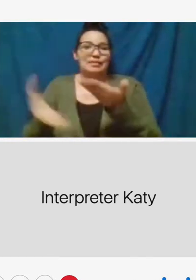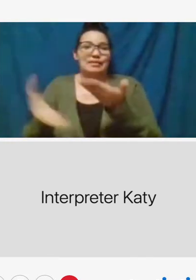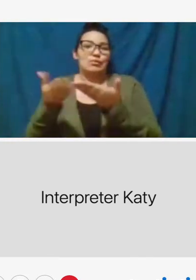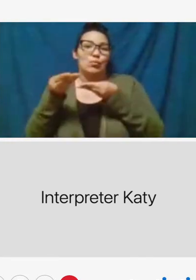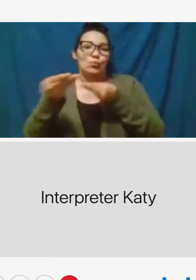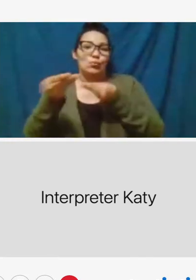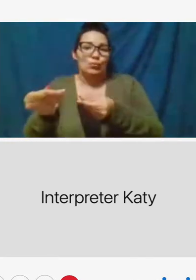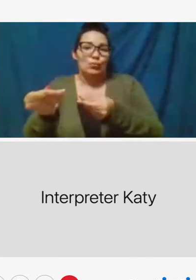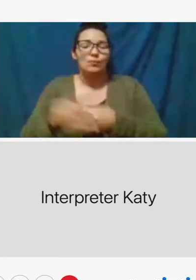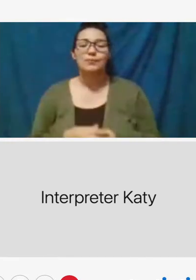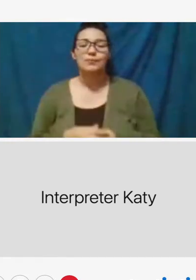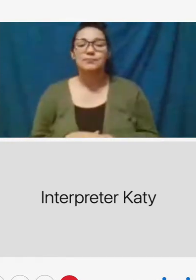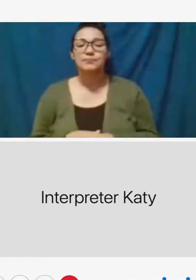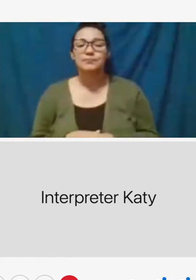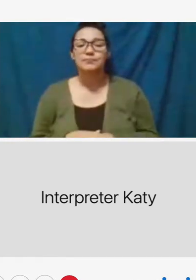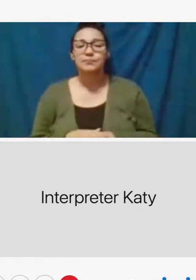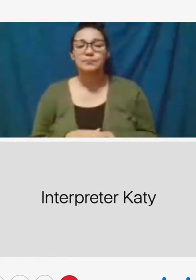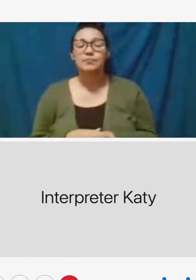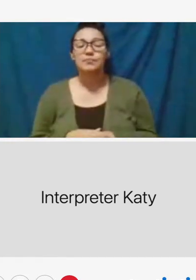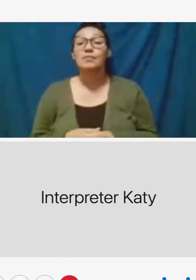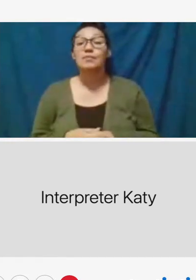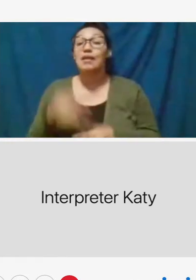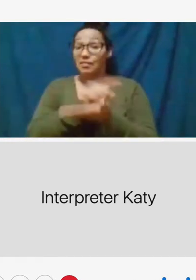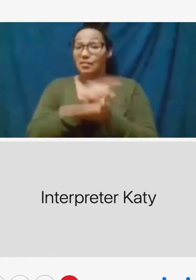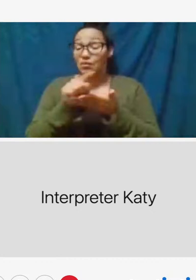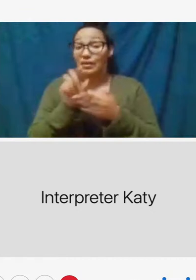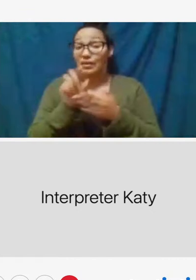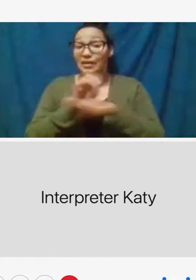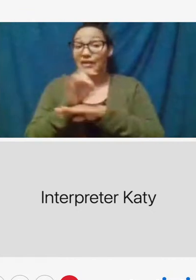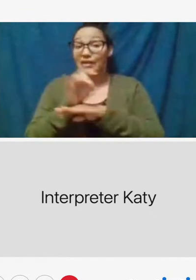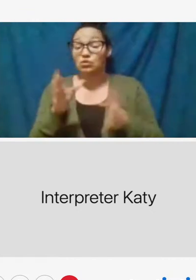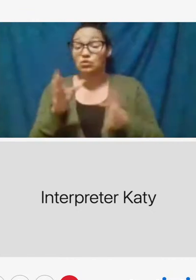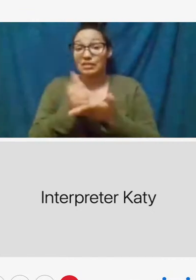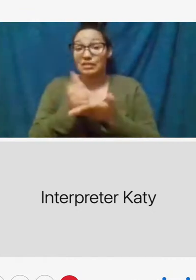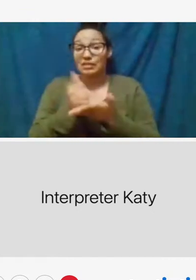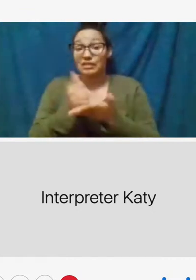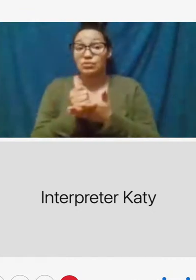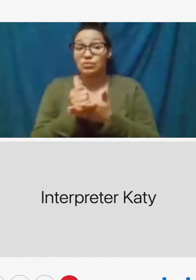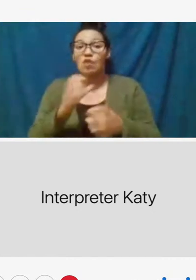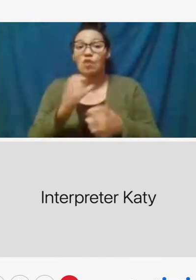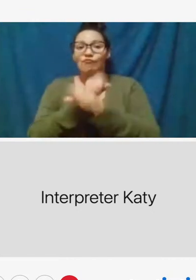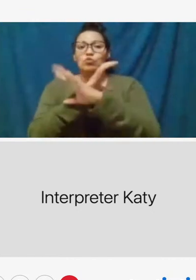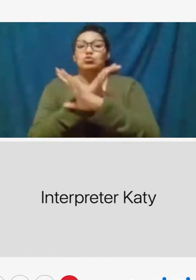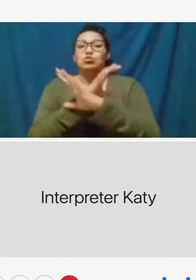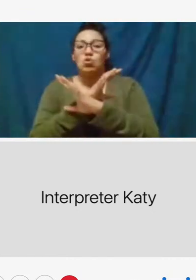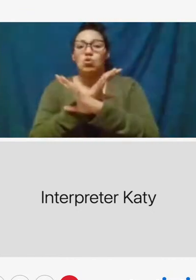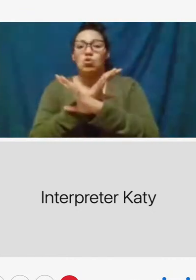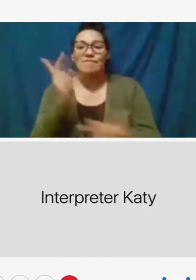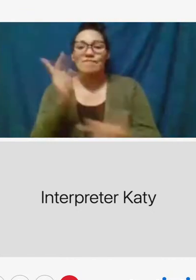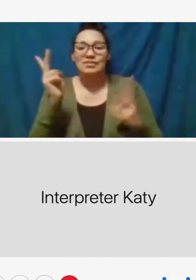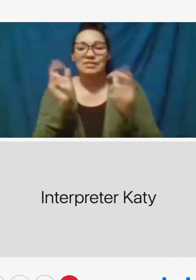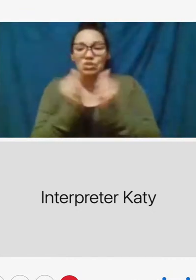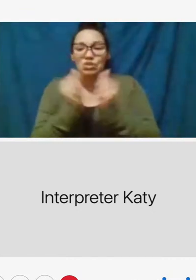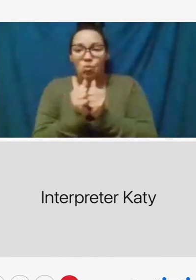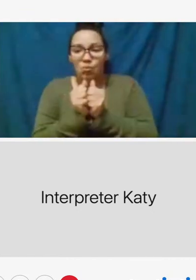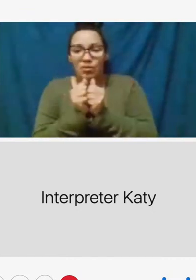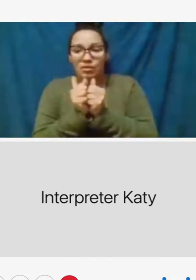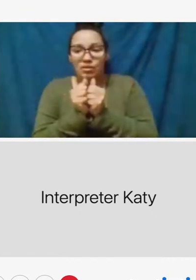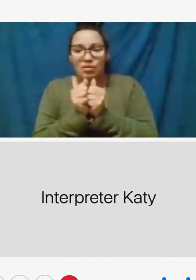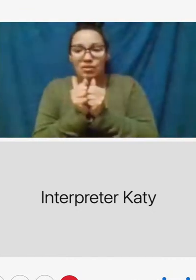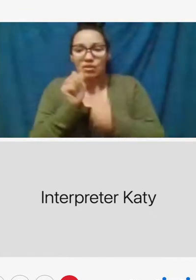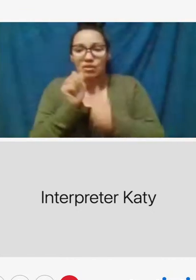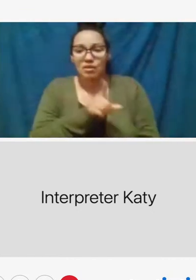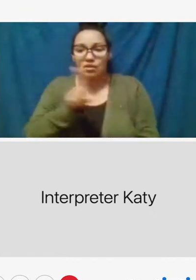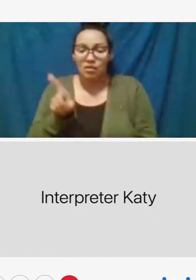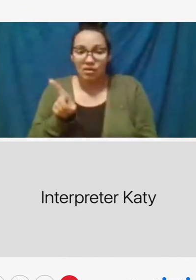easier this week our counselors held virtual visits with our middle schoolers to register them for next year classes the